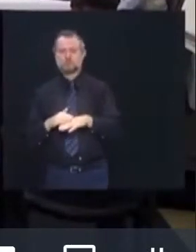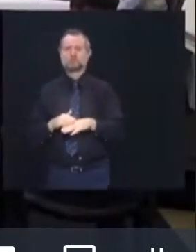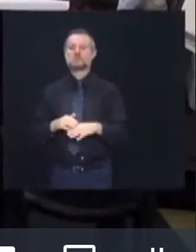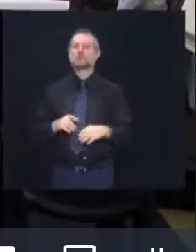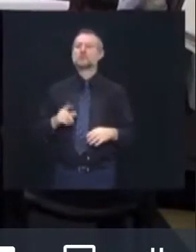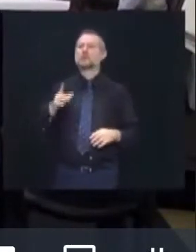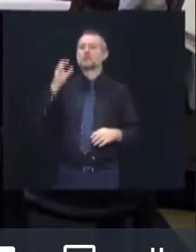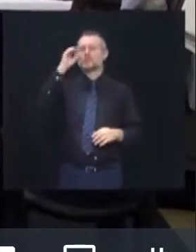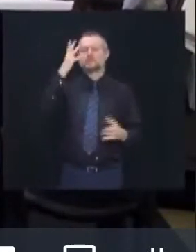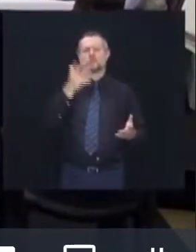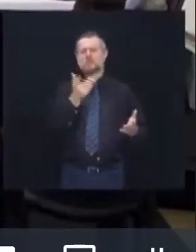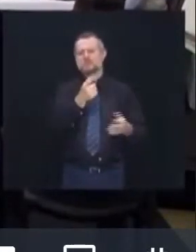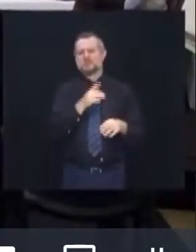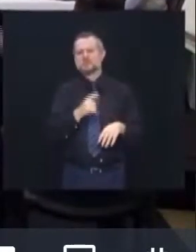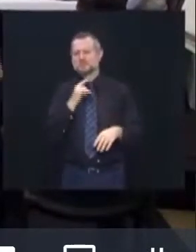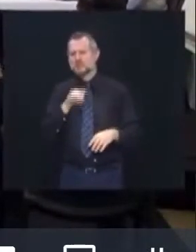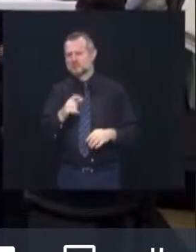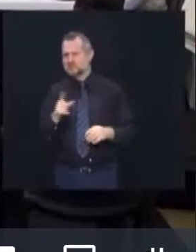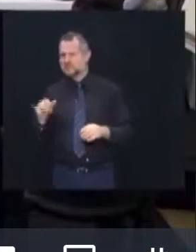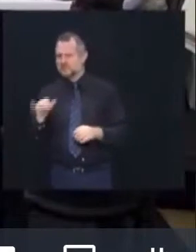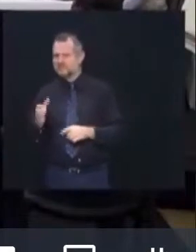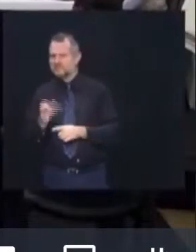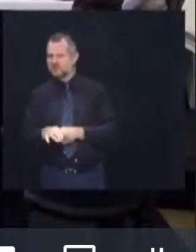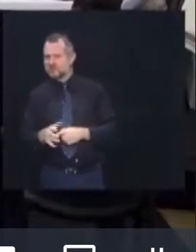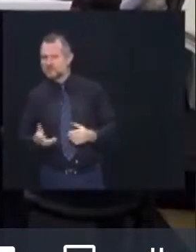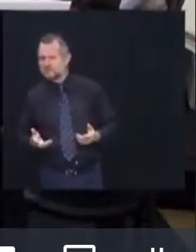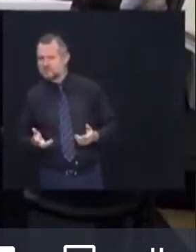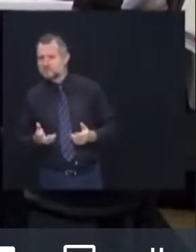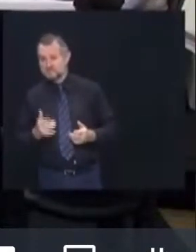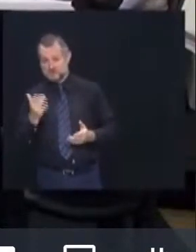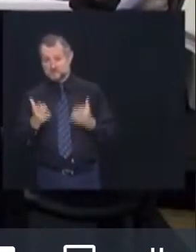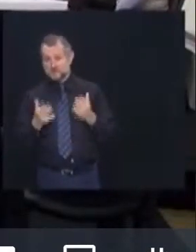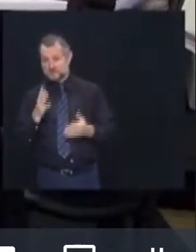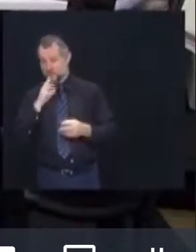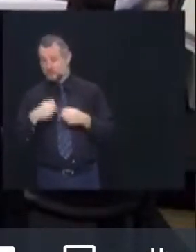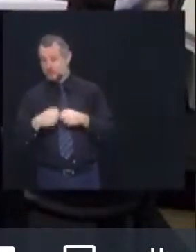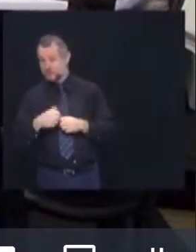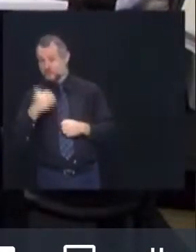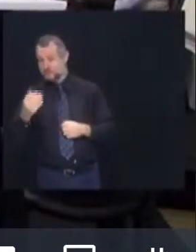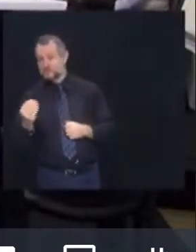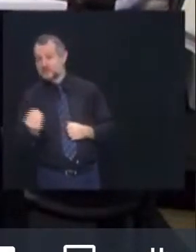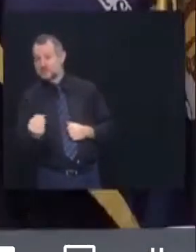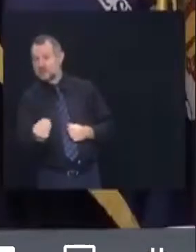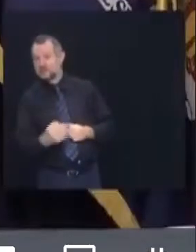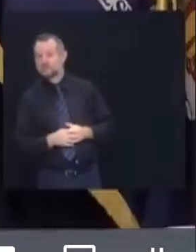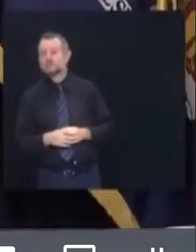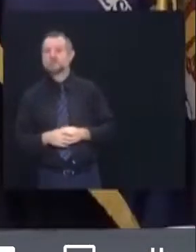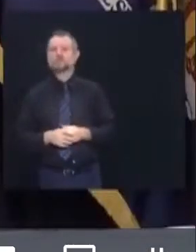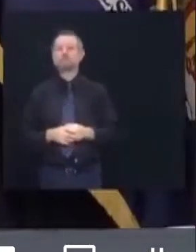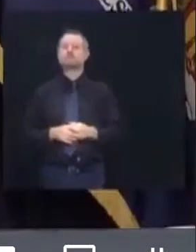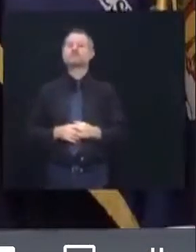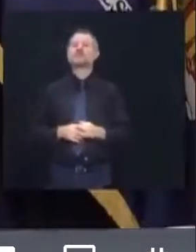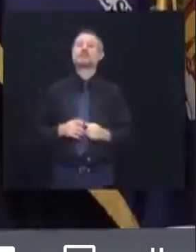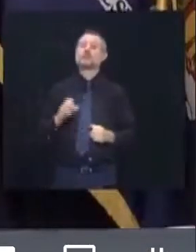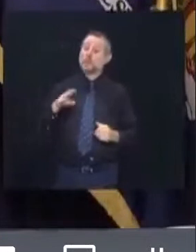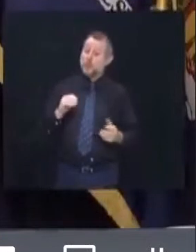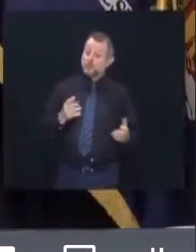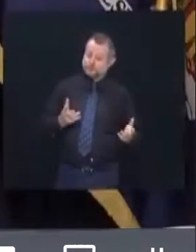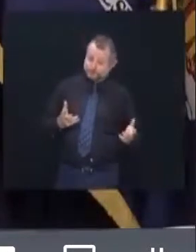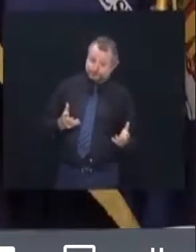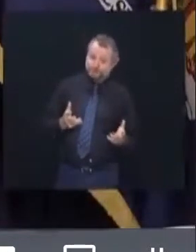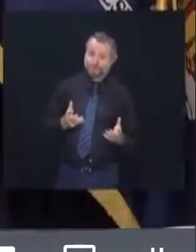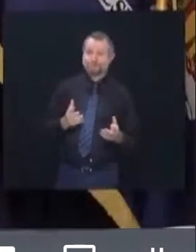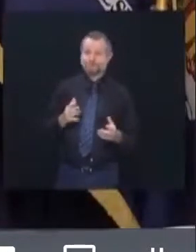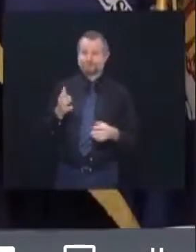That's enforcement that may be an issue coming up in 2 days. And enforcement